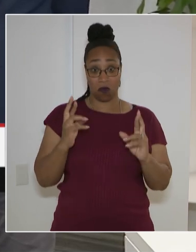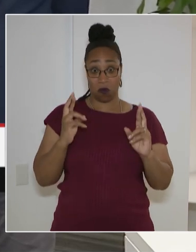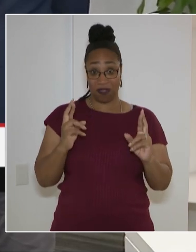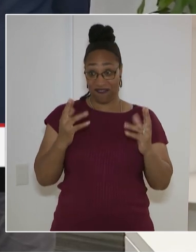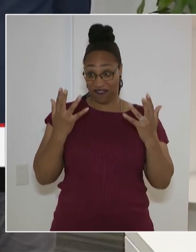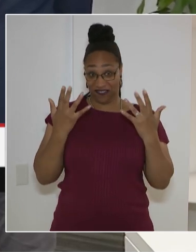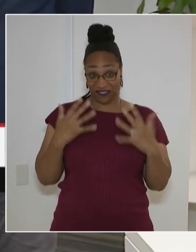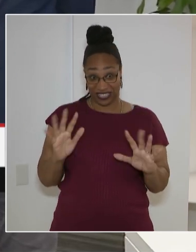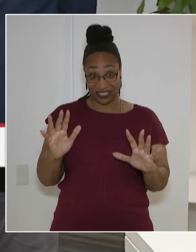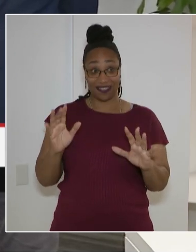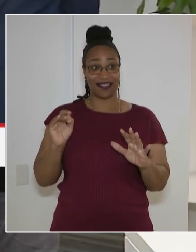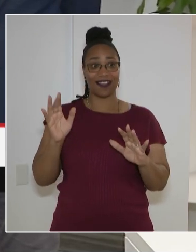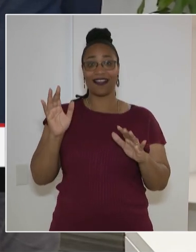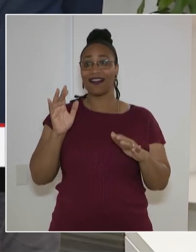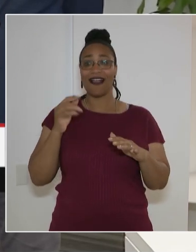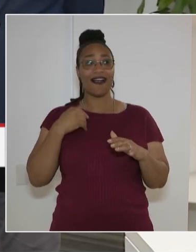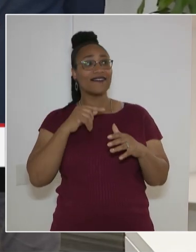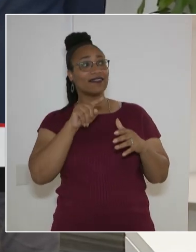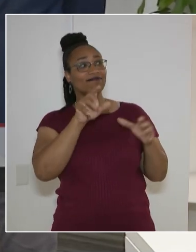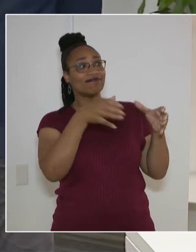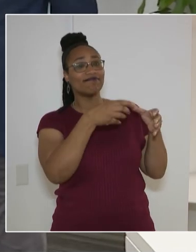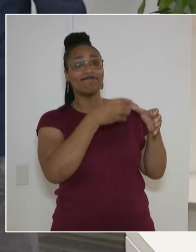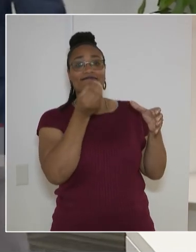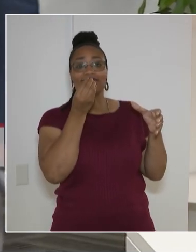welcome Kellen CEO Travis Rush.